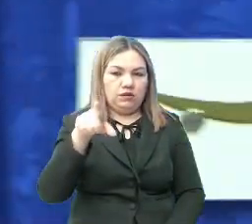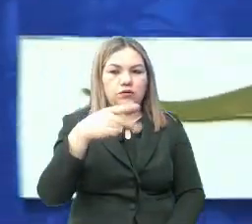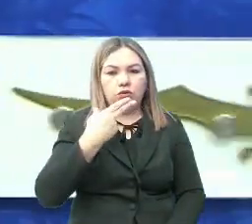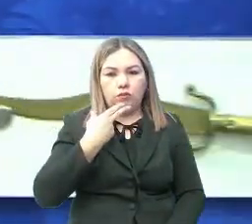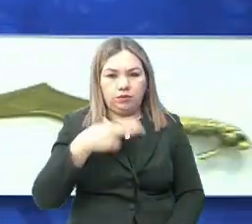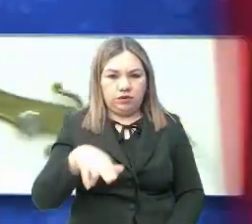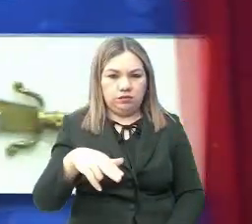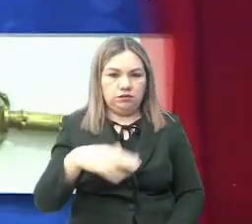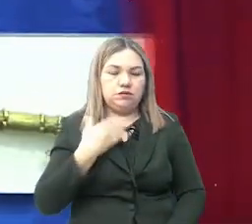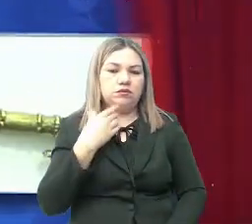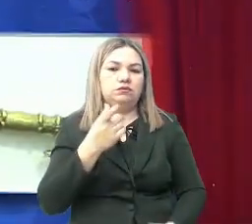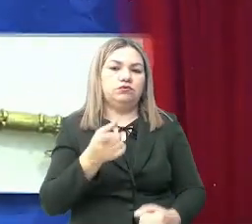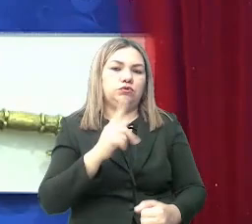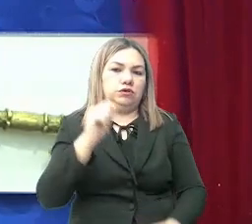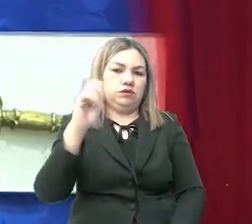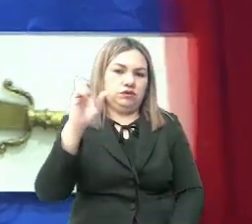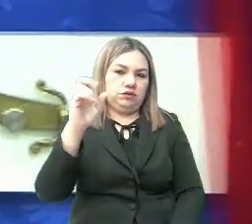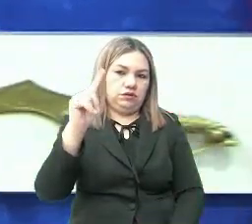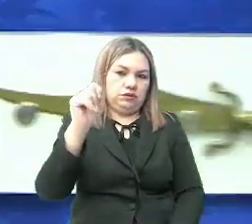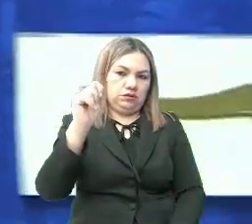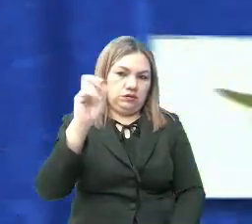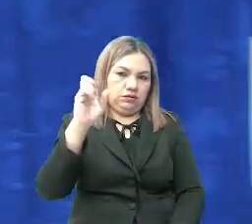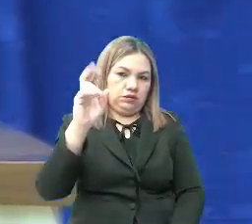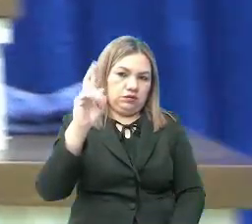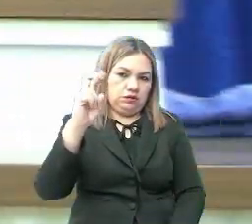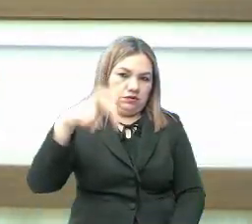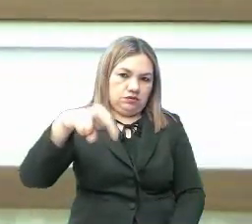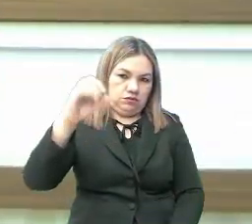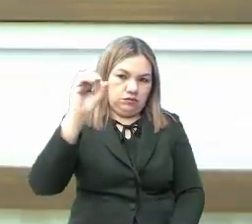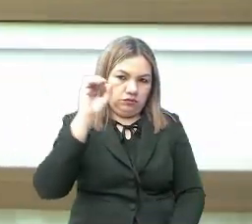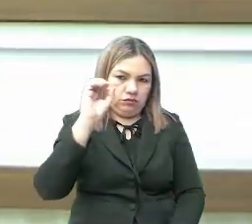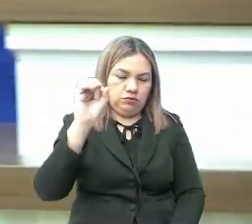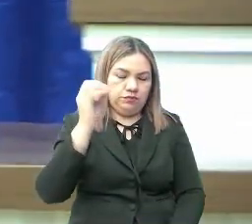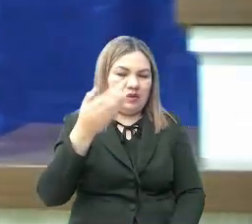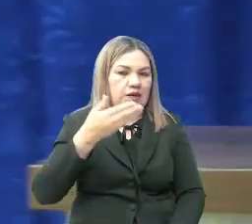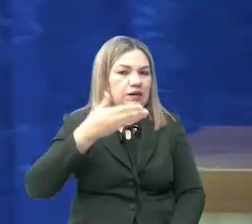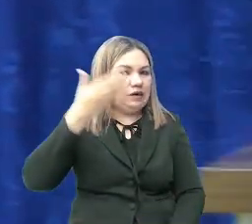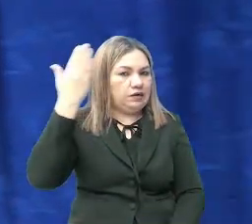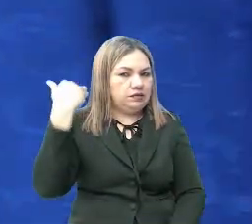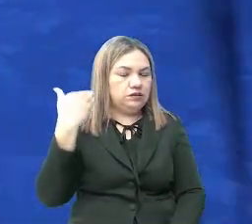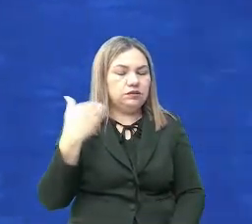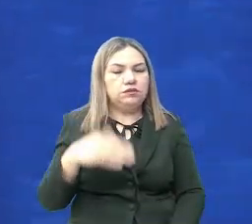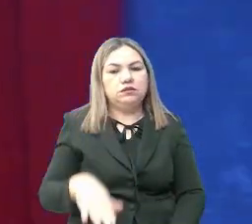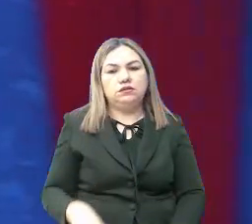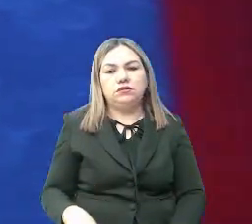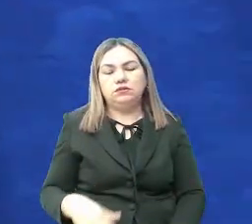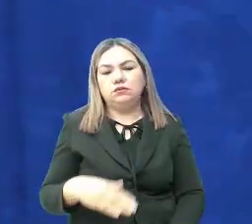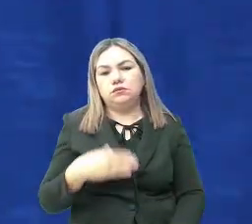you're eternal. Jeremiah chapter 1, verse 5 says, it says,